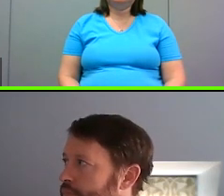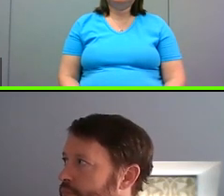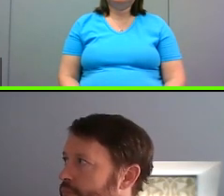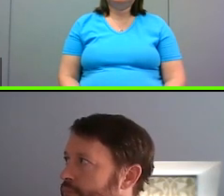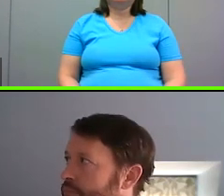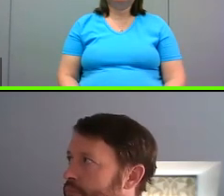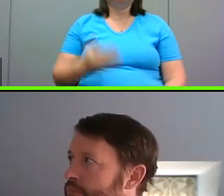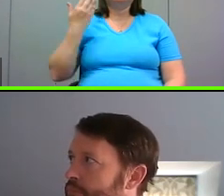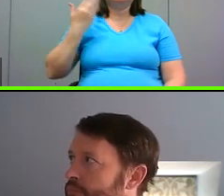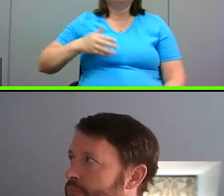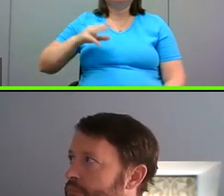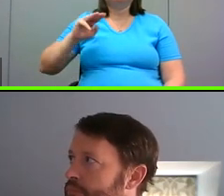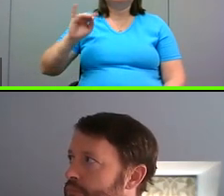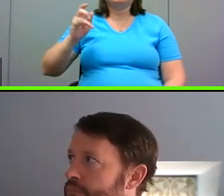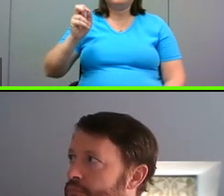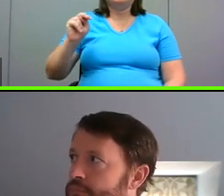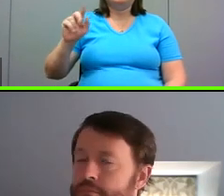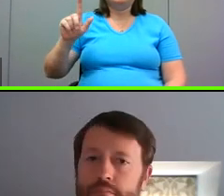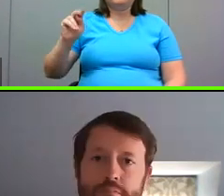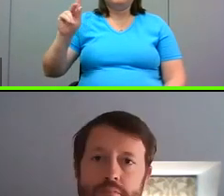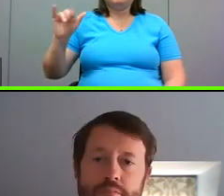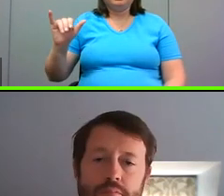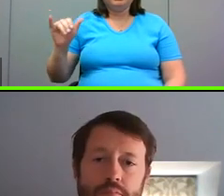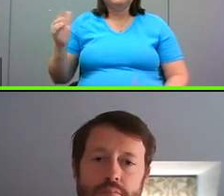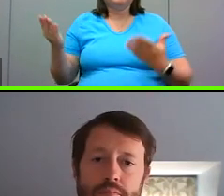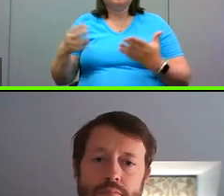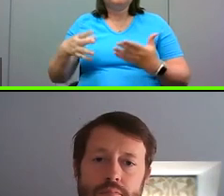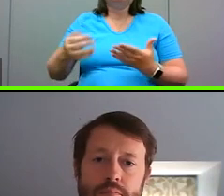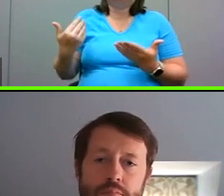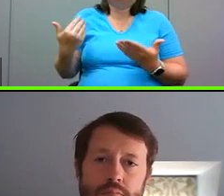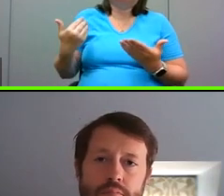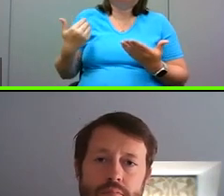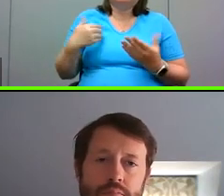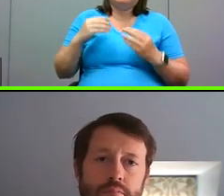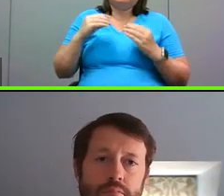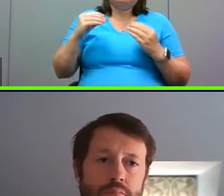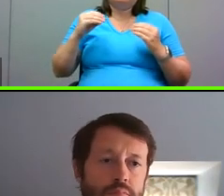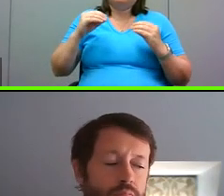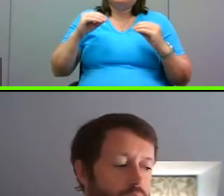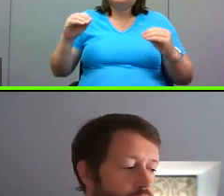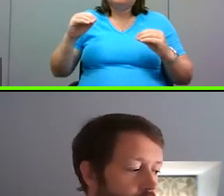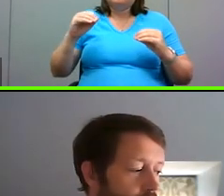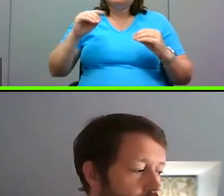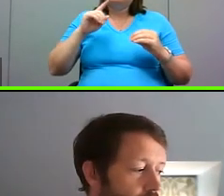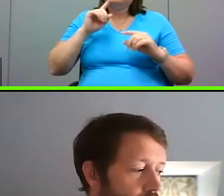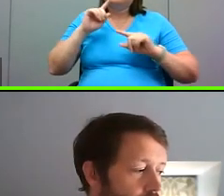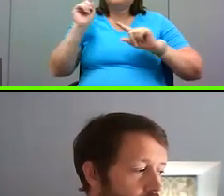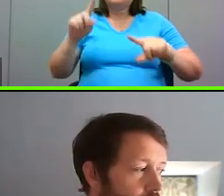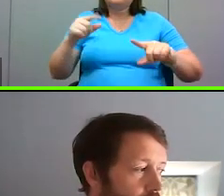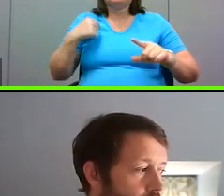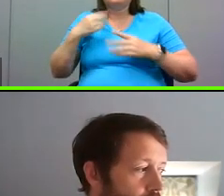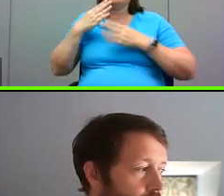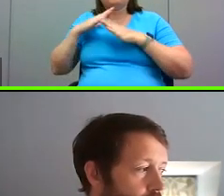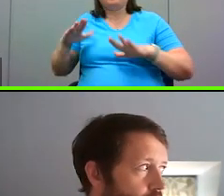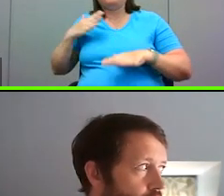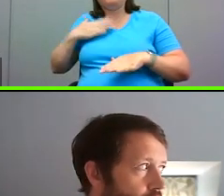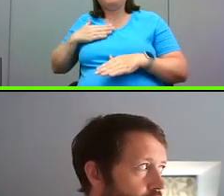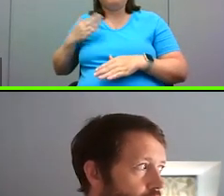Madeline Nunley here. I don't really have anything to report. Been kind of quiet on my end.